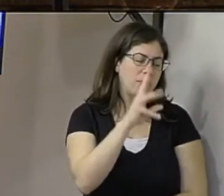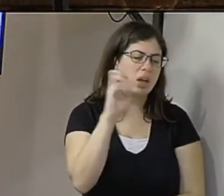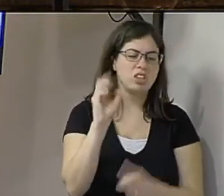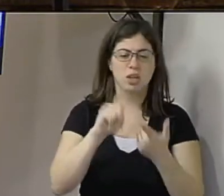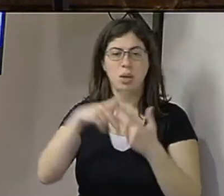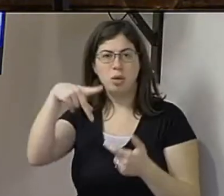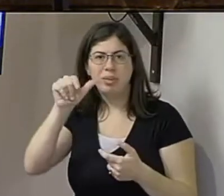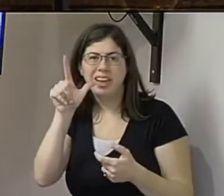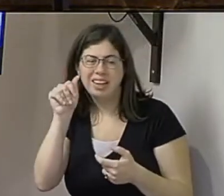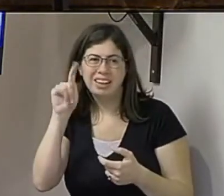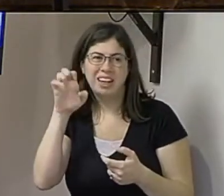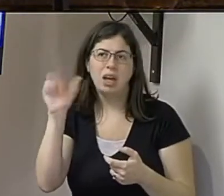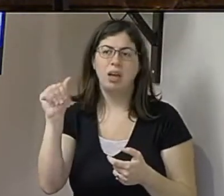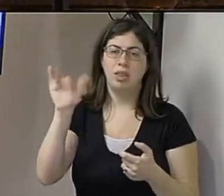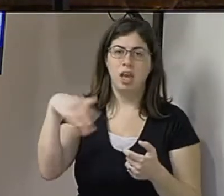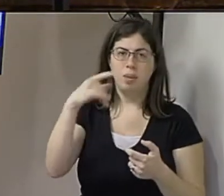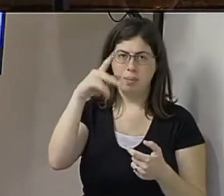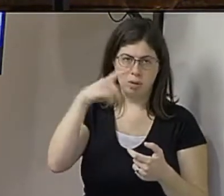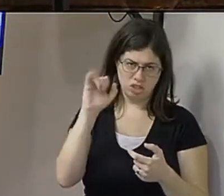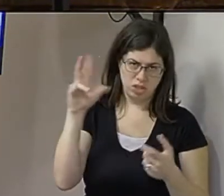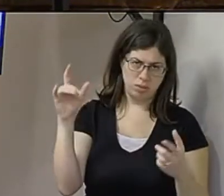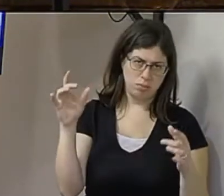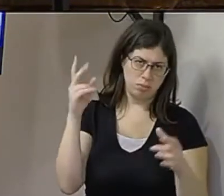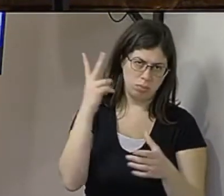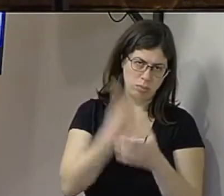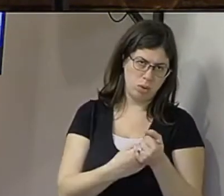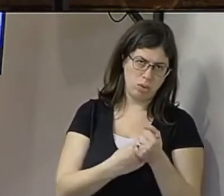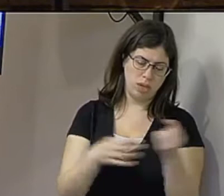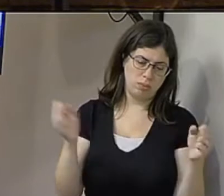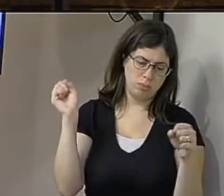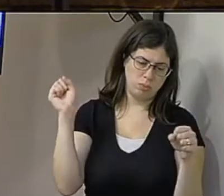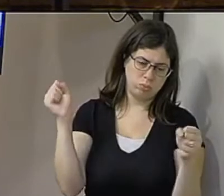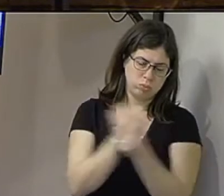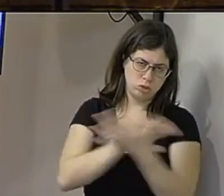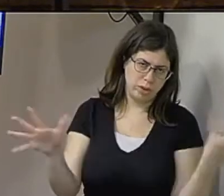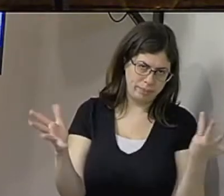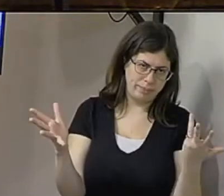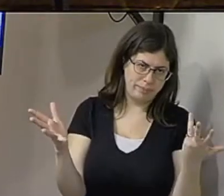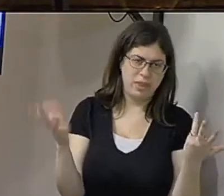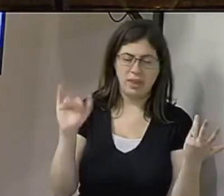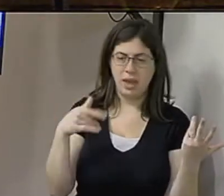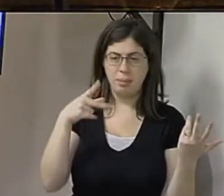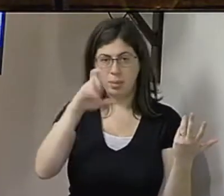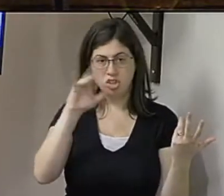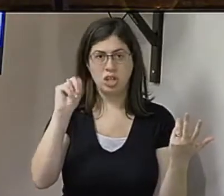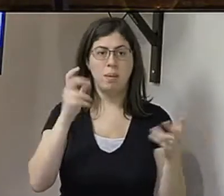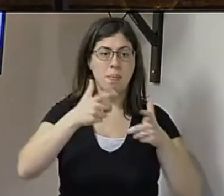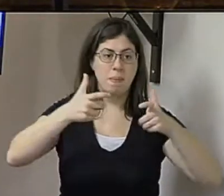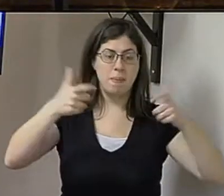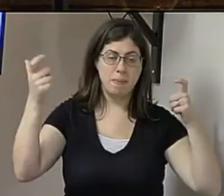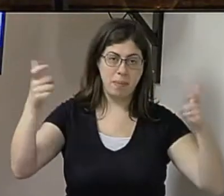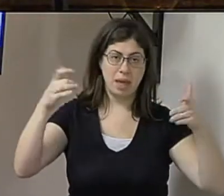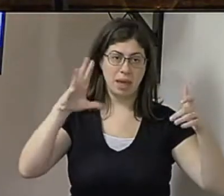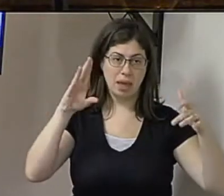Plataea. The Persians get completely whooped in both battles, which was a major underdog thing. Persia, again, huge, massive